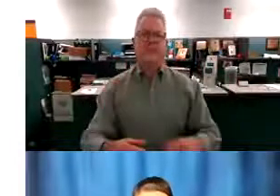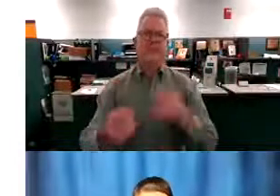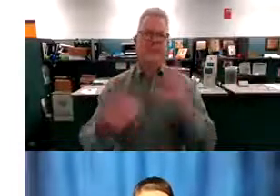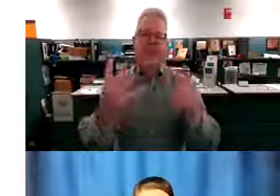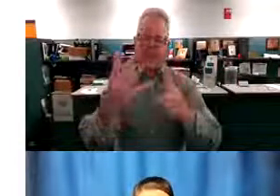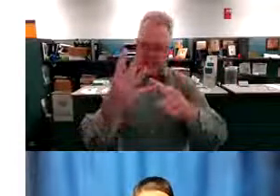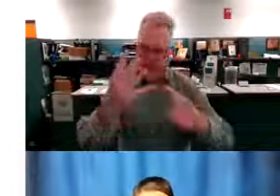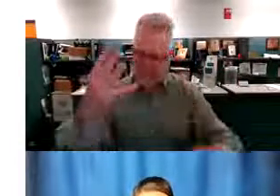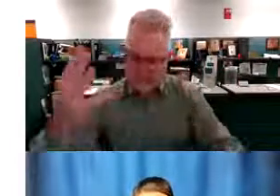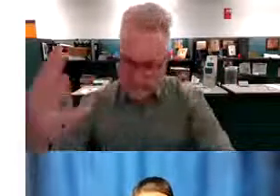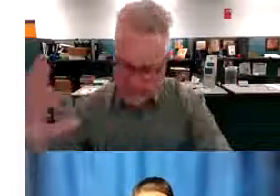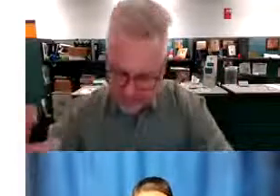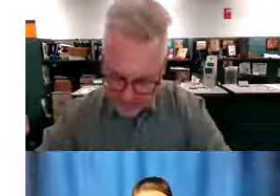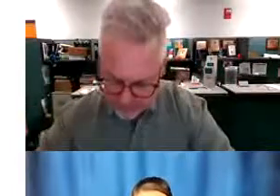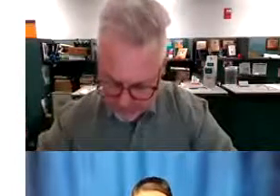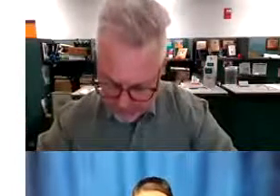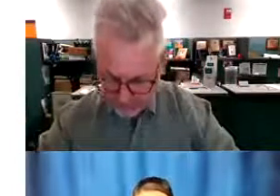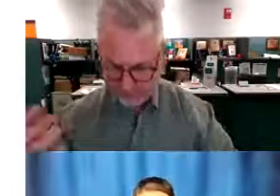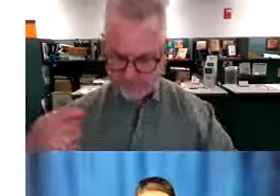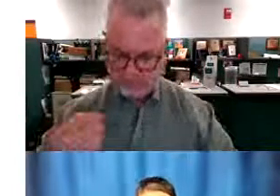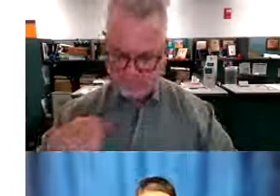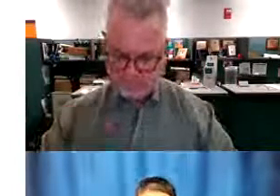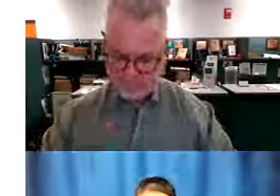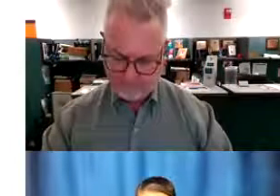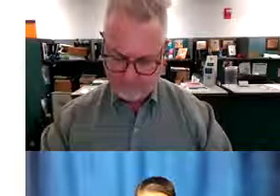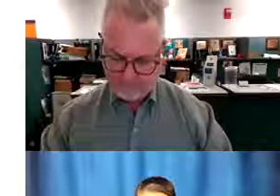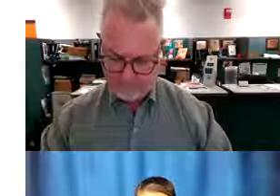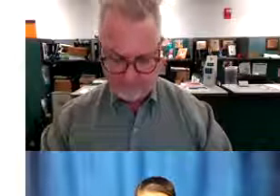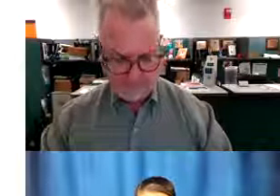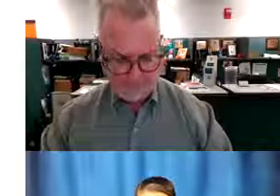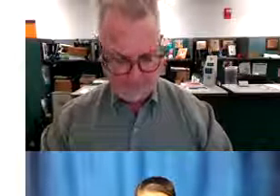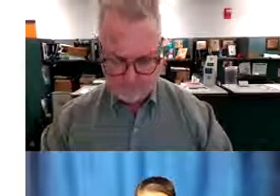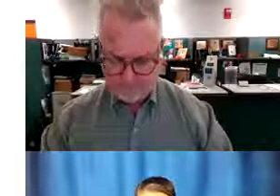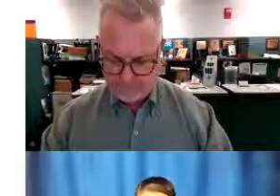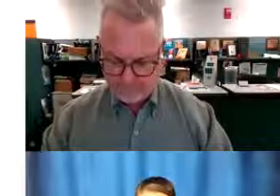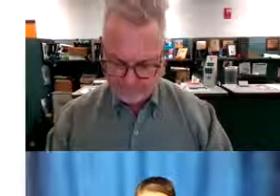print one from that site. Another,